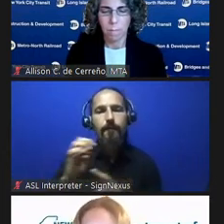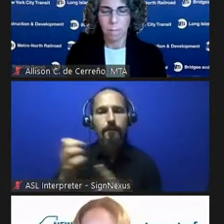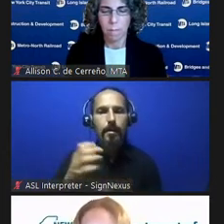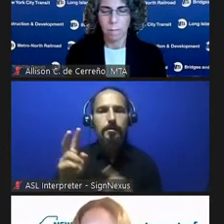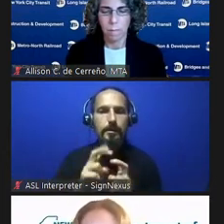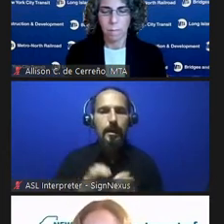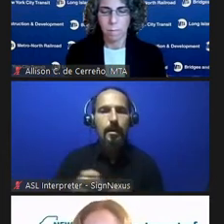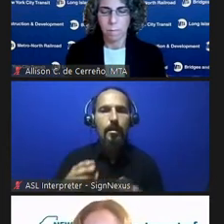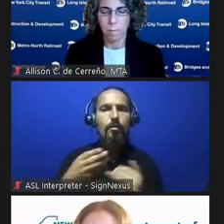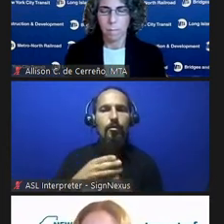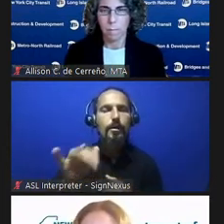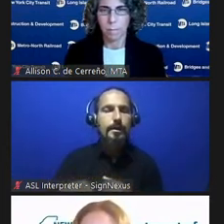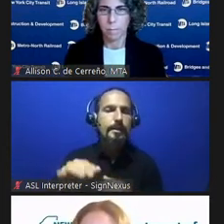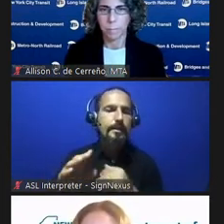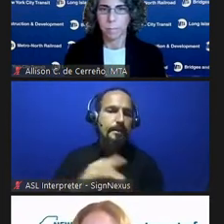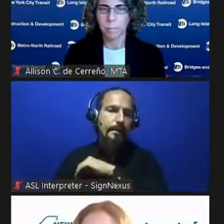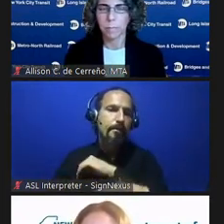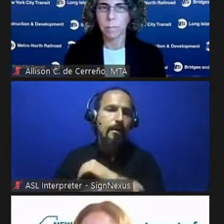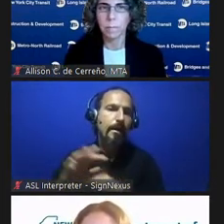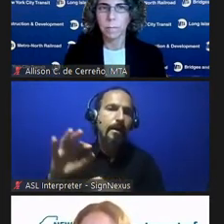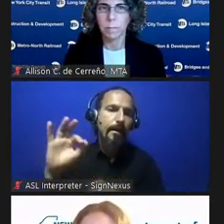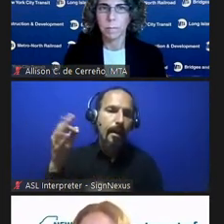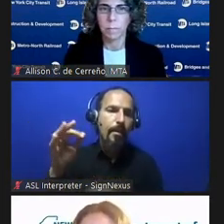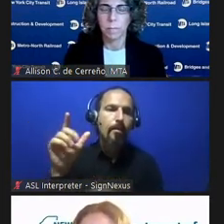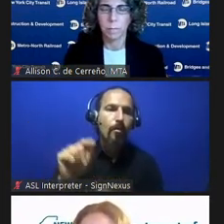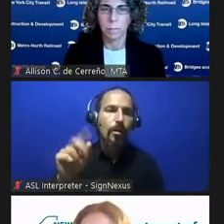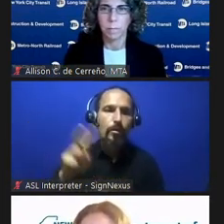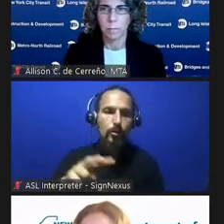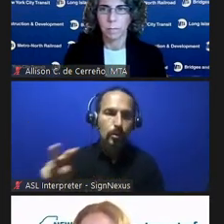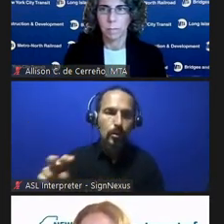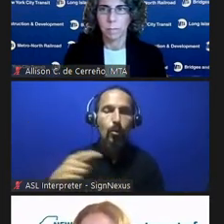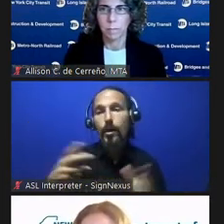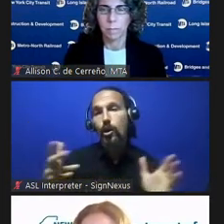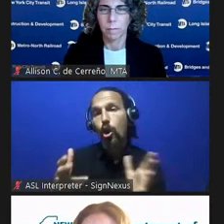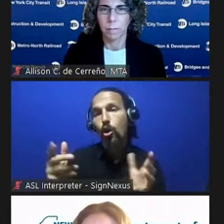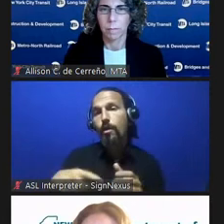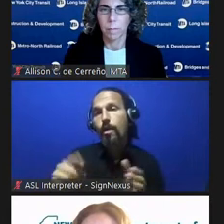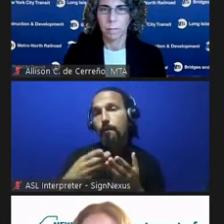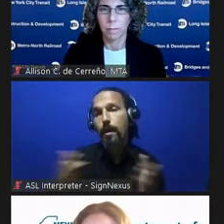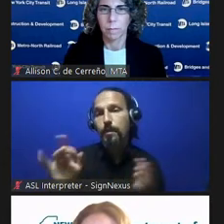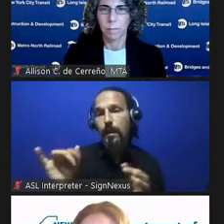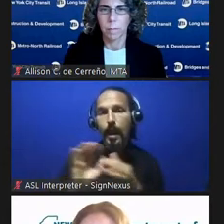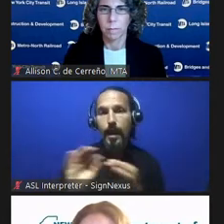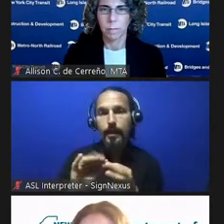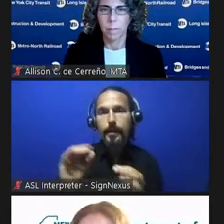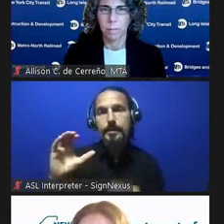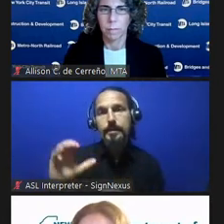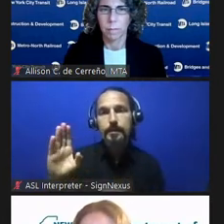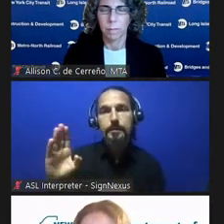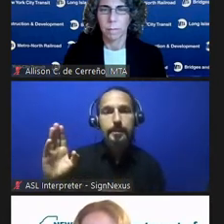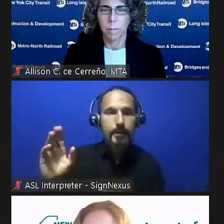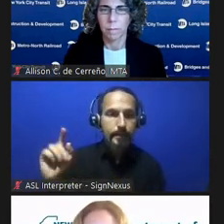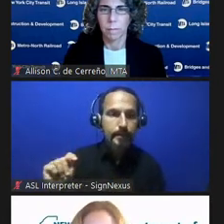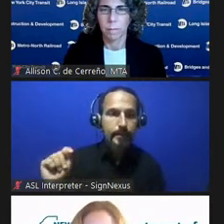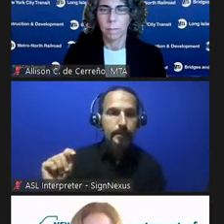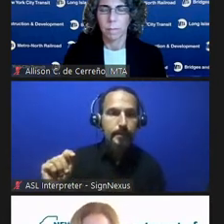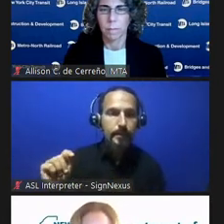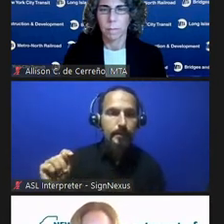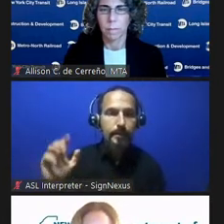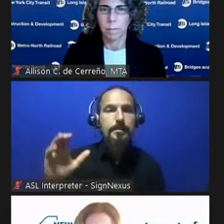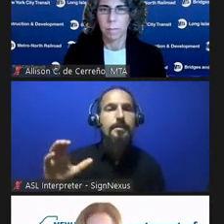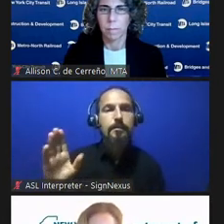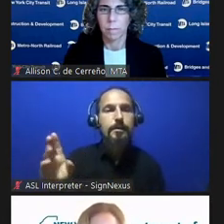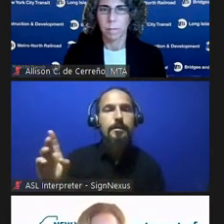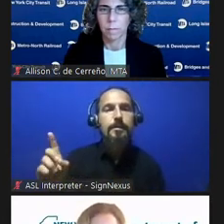september 9th 2022. we encourage the public to comment via the cbdtp website where you can